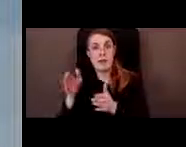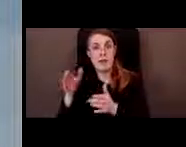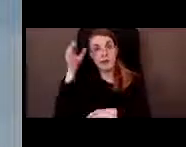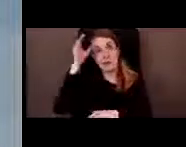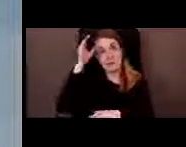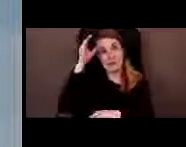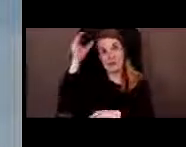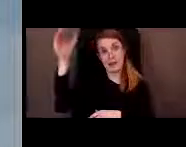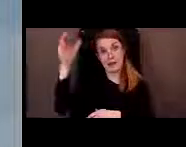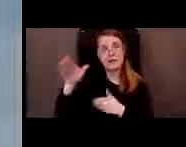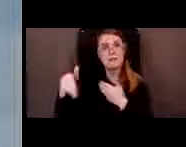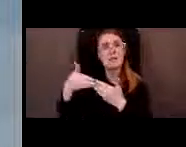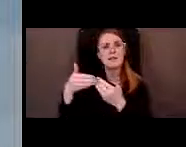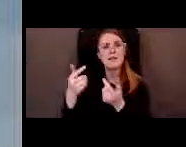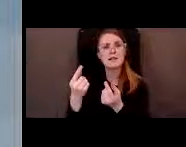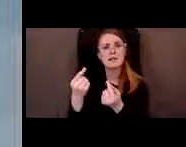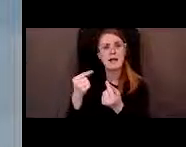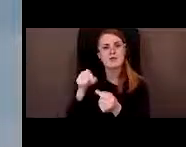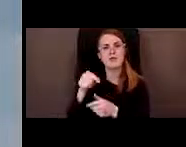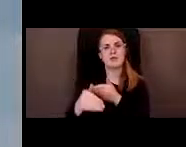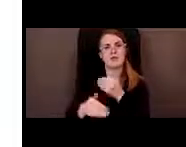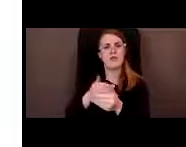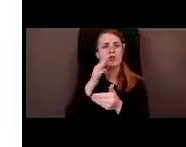discuss next steps in this process.